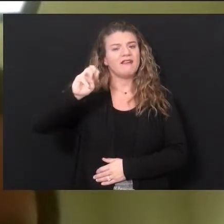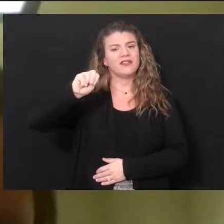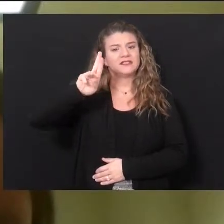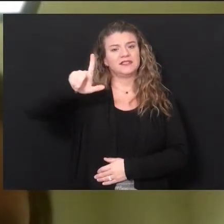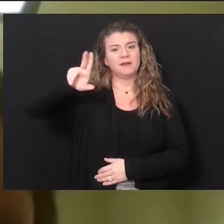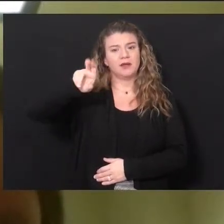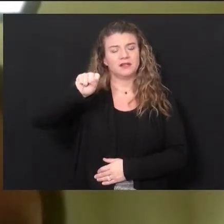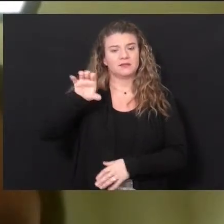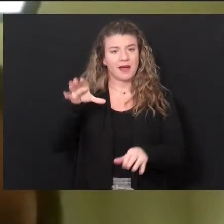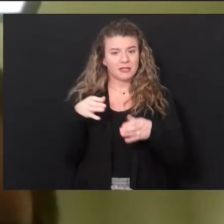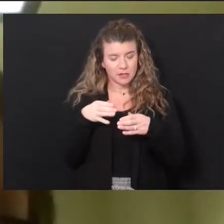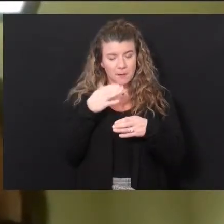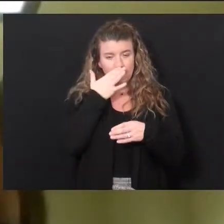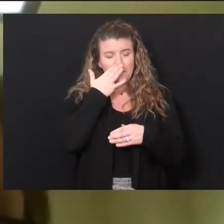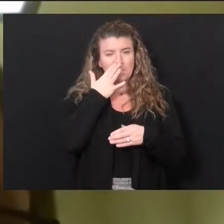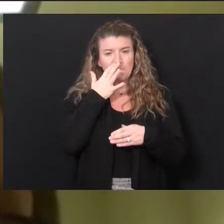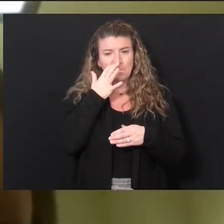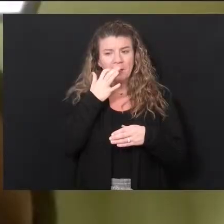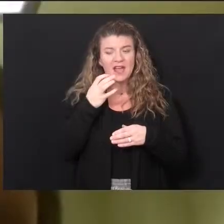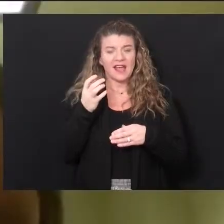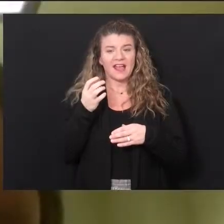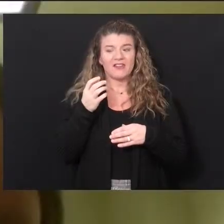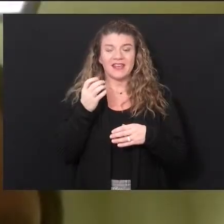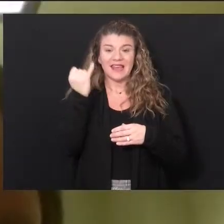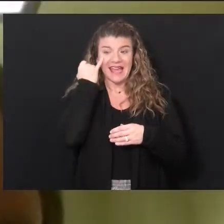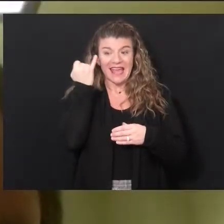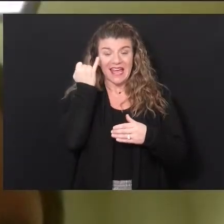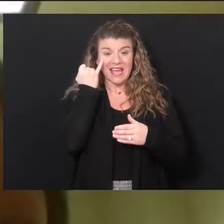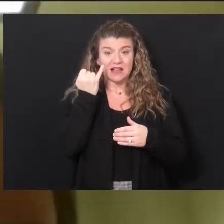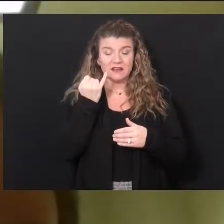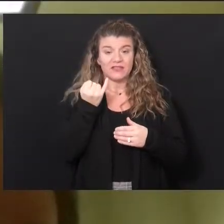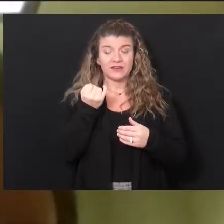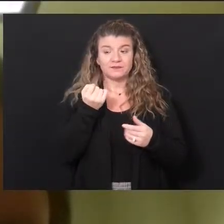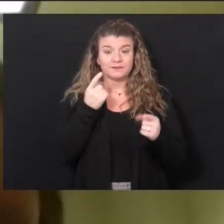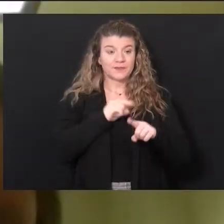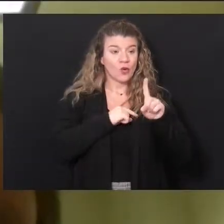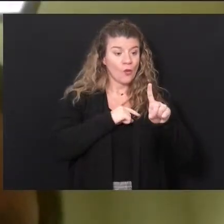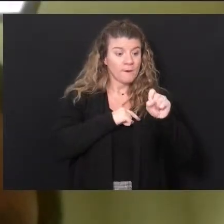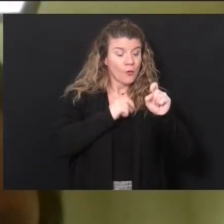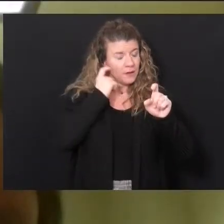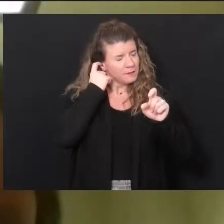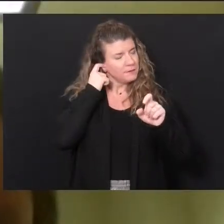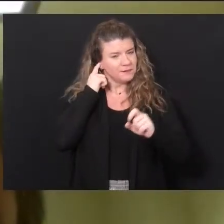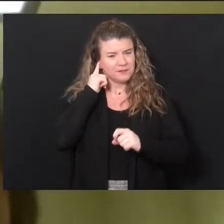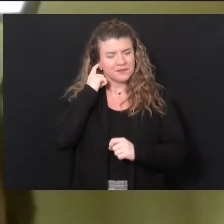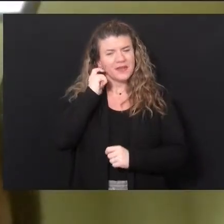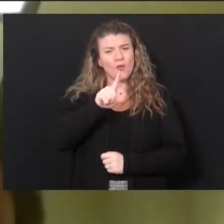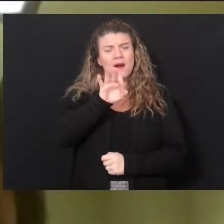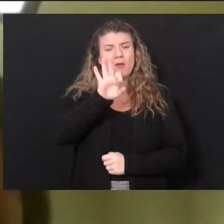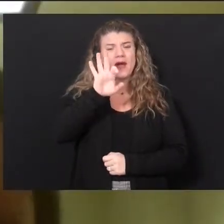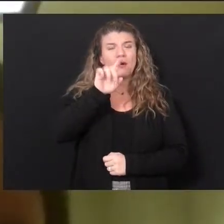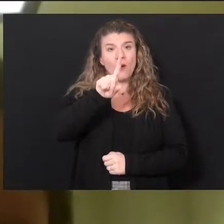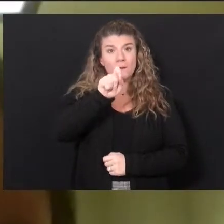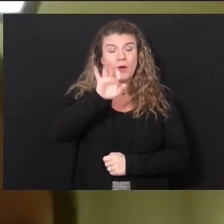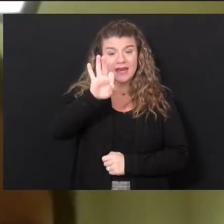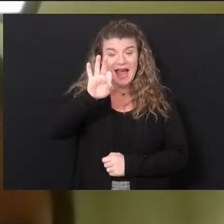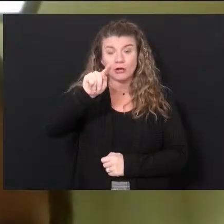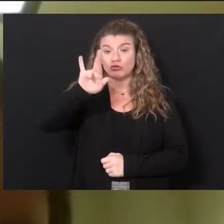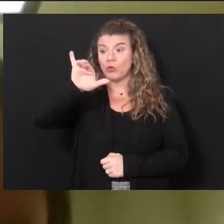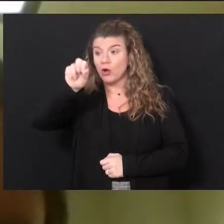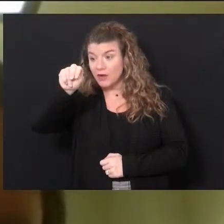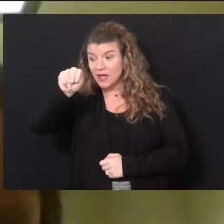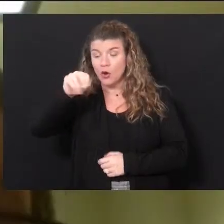package. If it comes down to an either or of the 1.9 trillion American Recovery Plan or